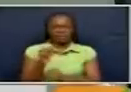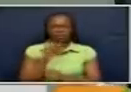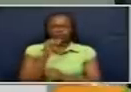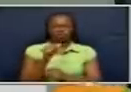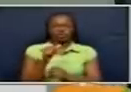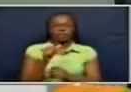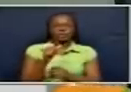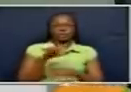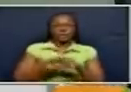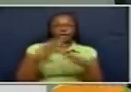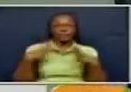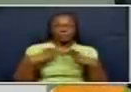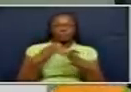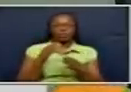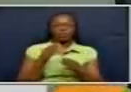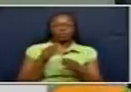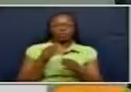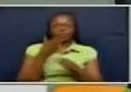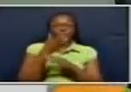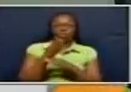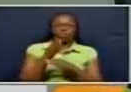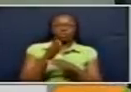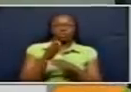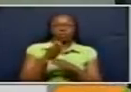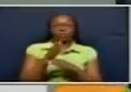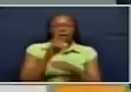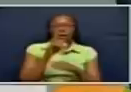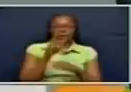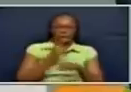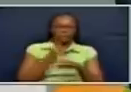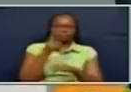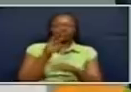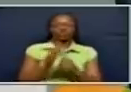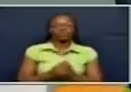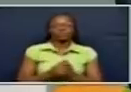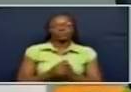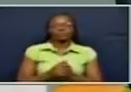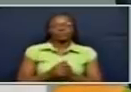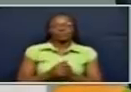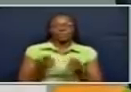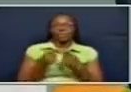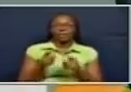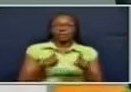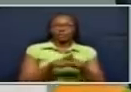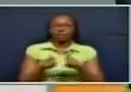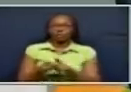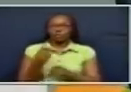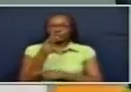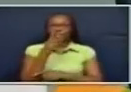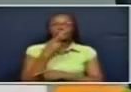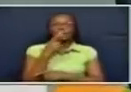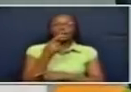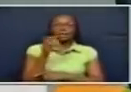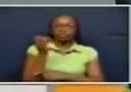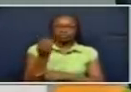identify people more than once in terms of voting. And I'll just read it out in case the font is a little too small for you to read. The red, it says, this voter